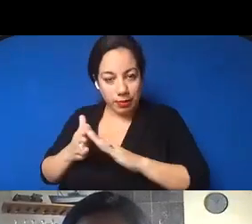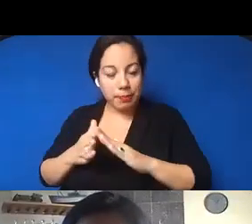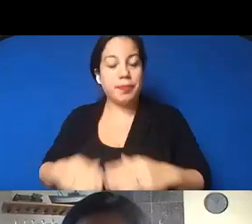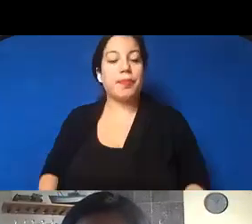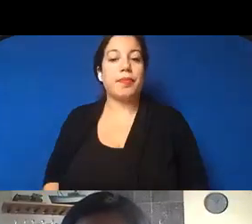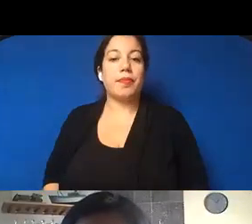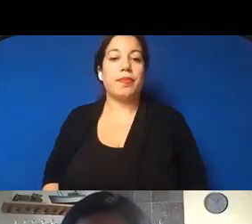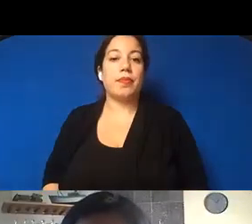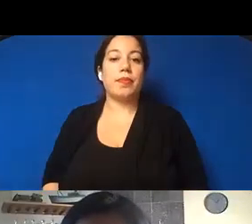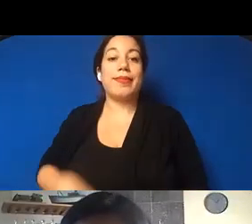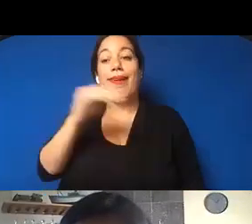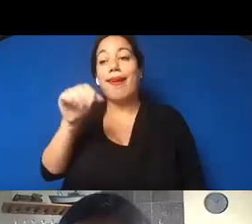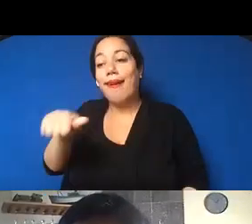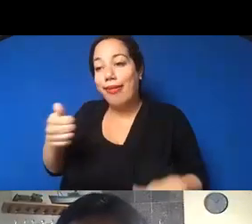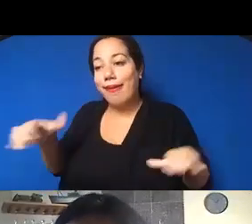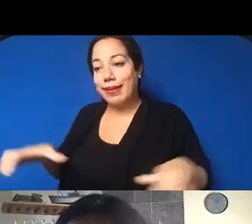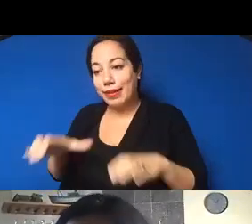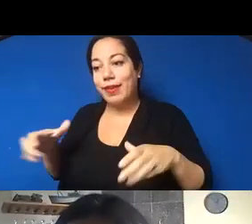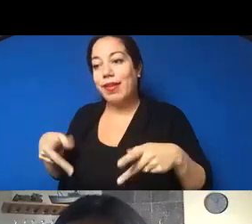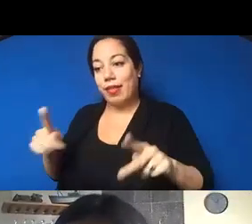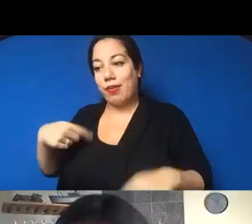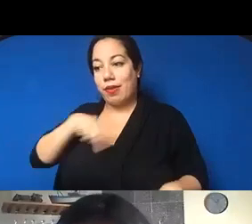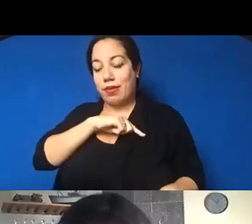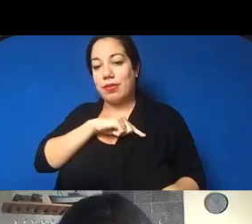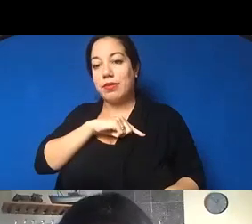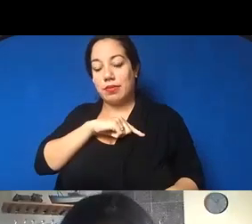There have been other activities that have allowed us to